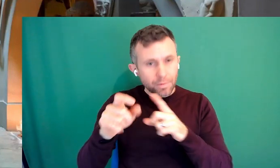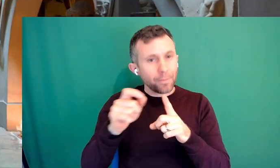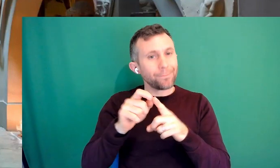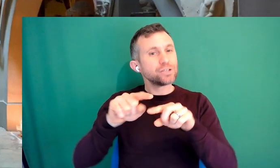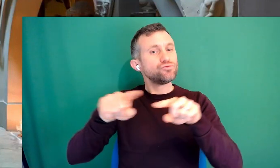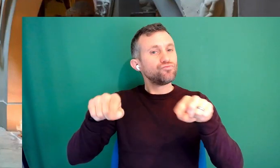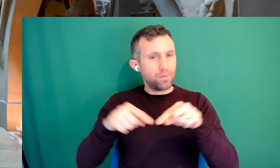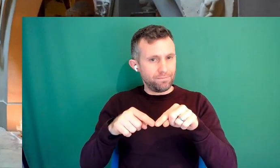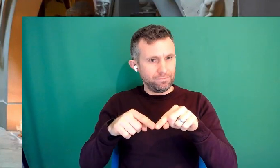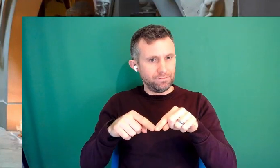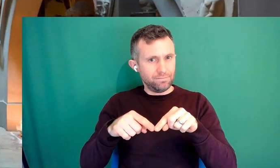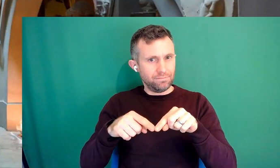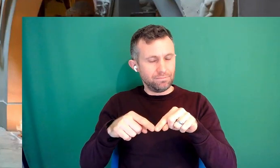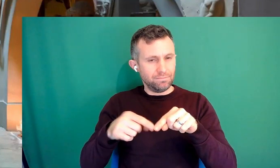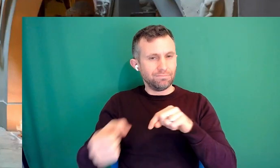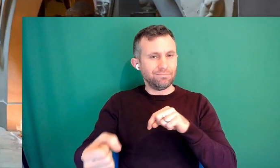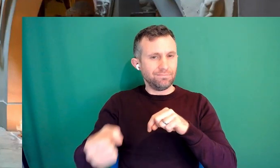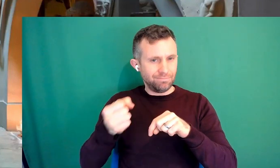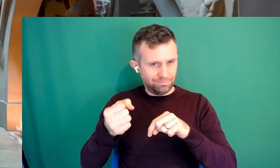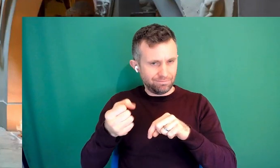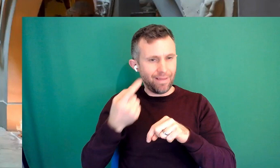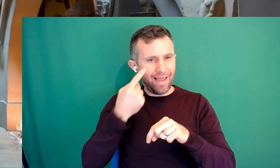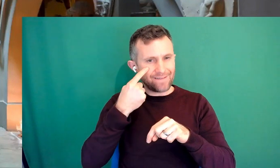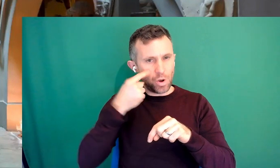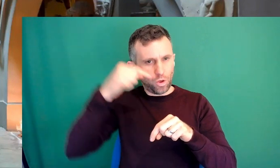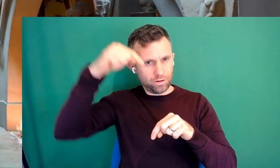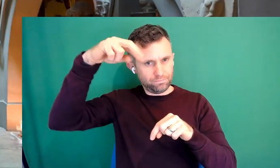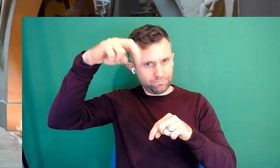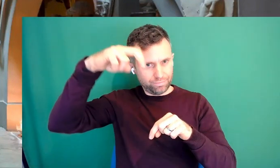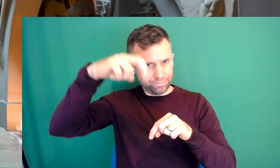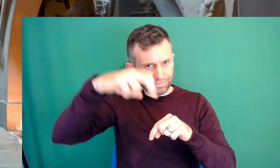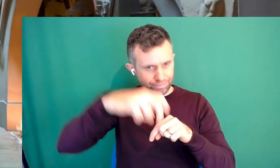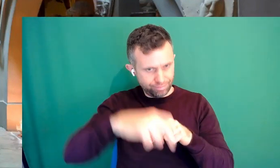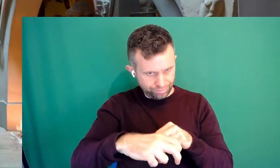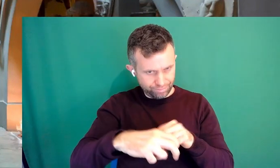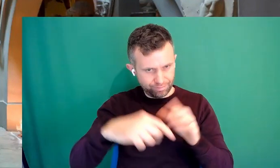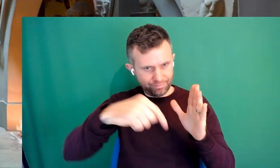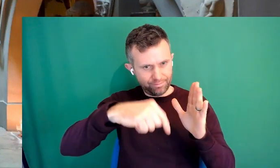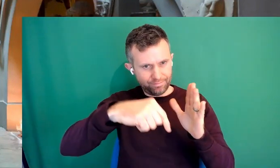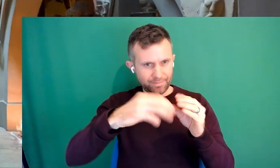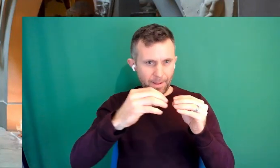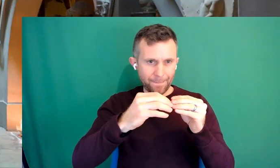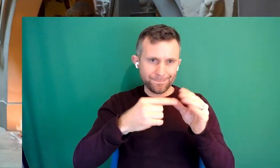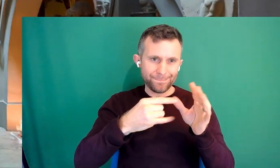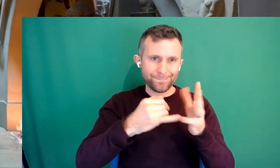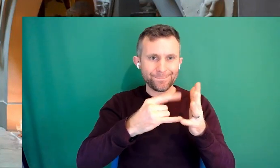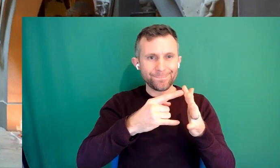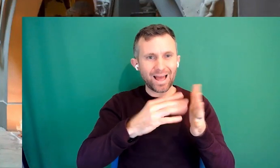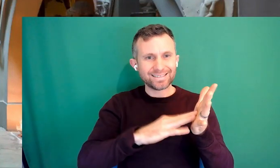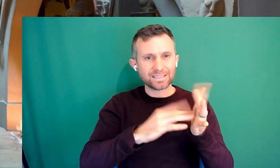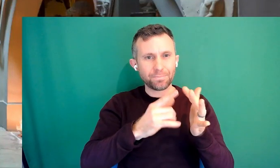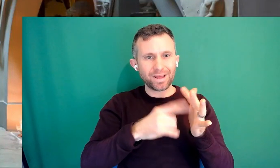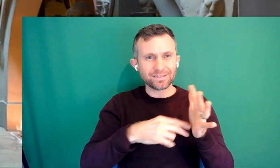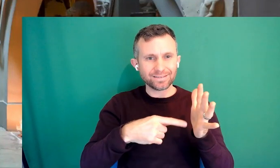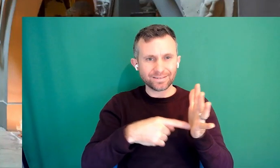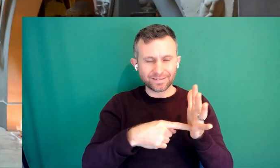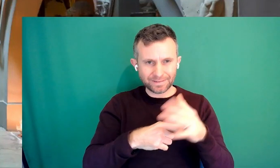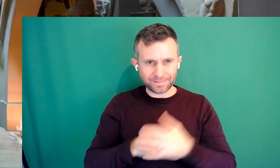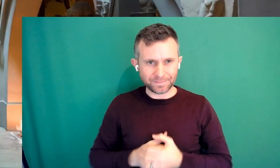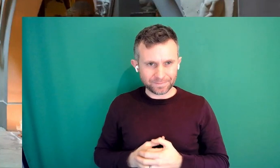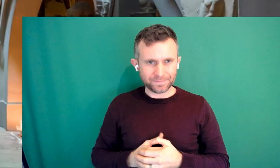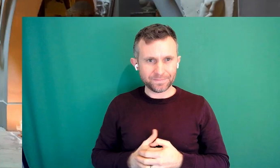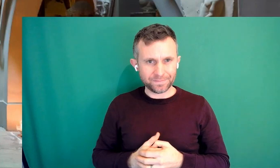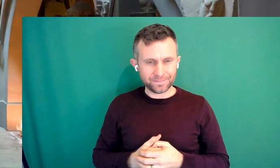completely engraved on the outside and inside with hieroglyphics. Soane bought the sarcophagus